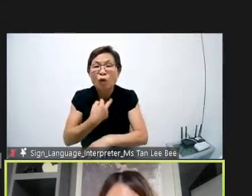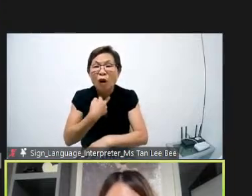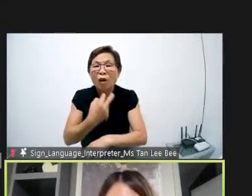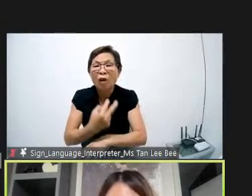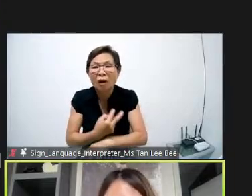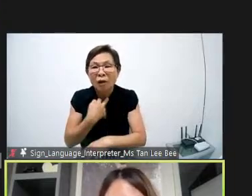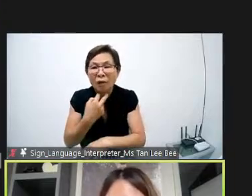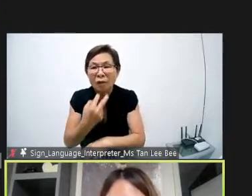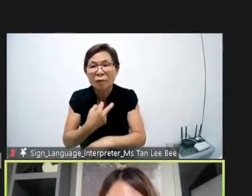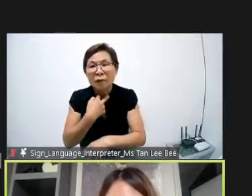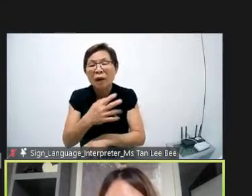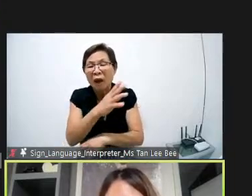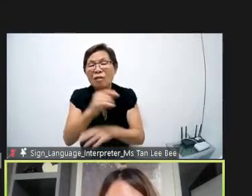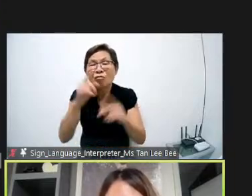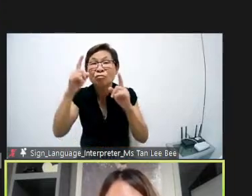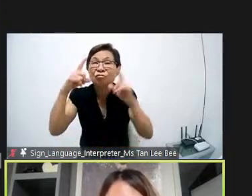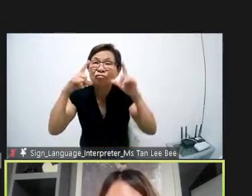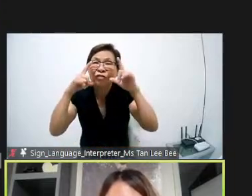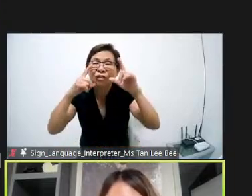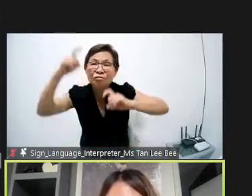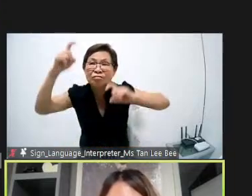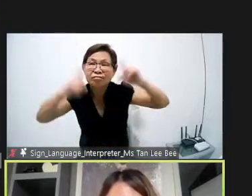face expression data.